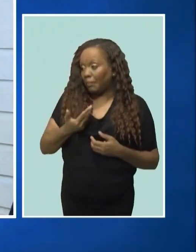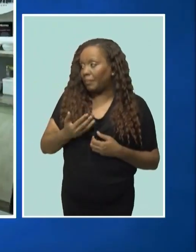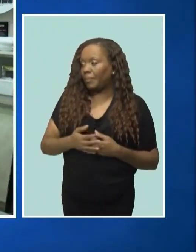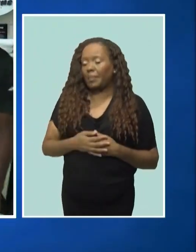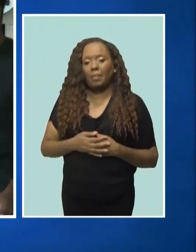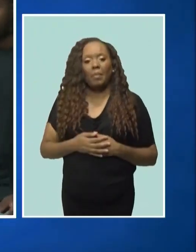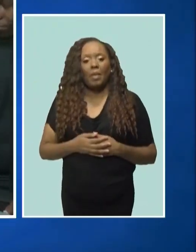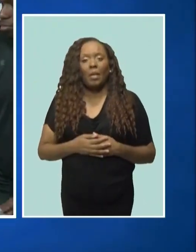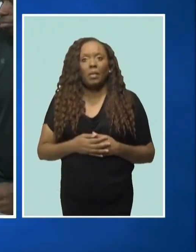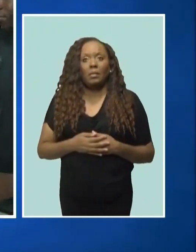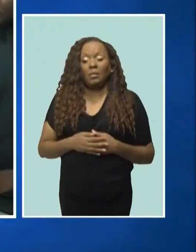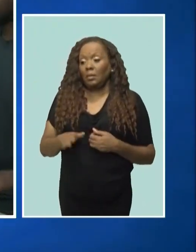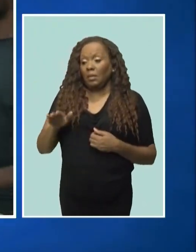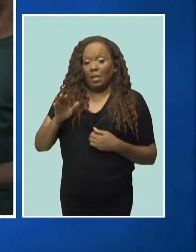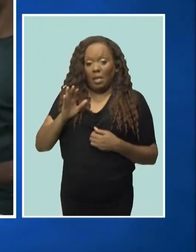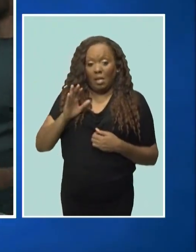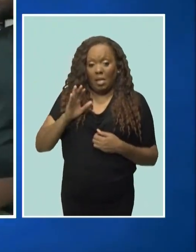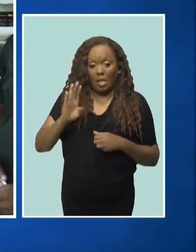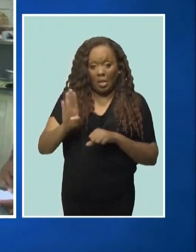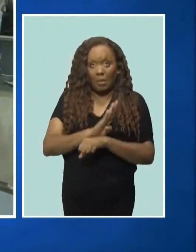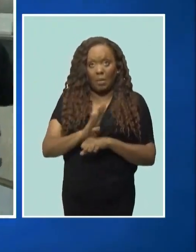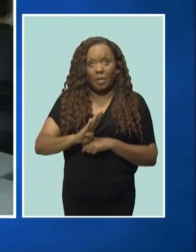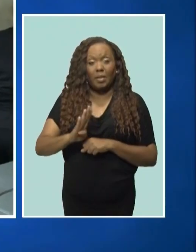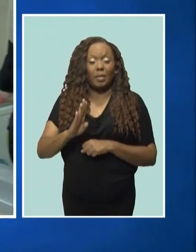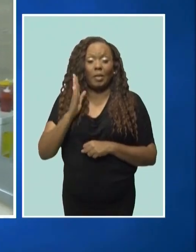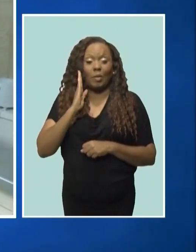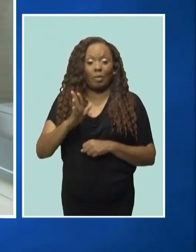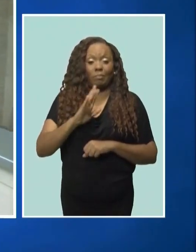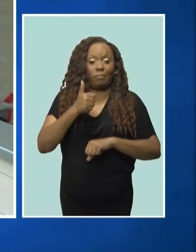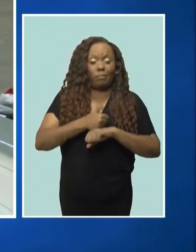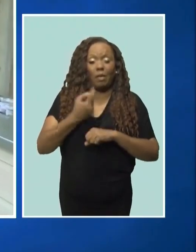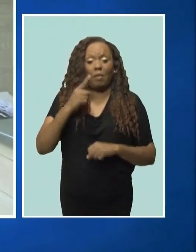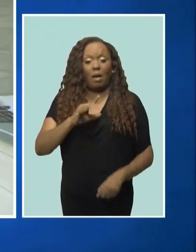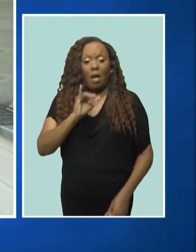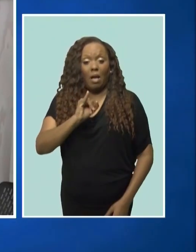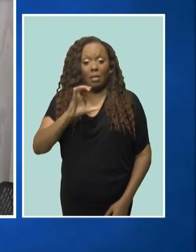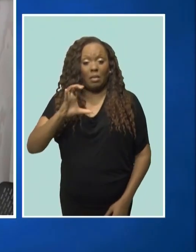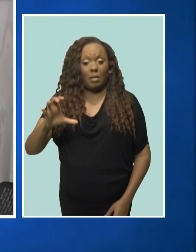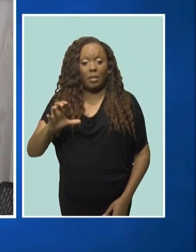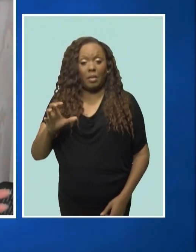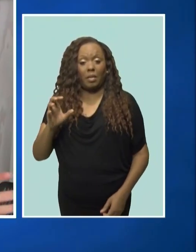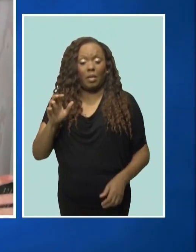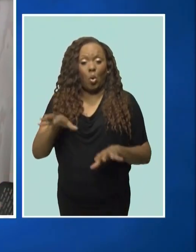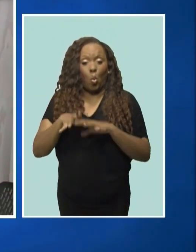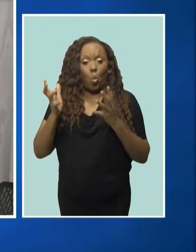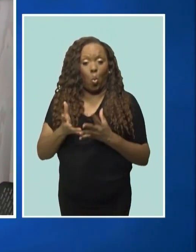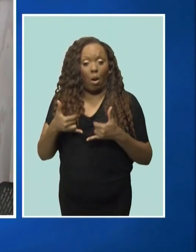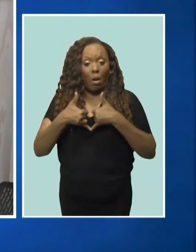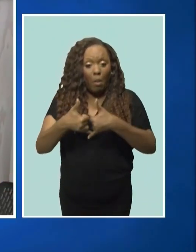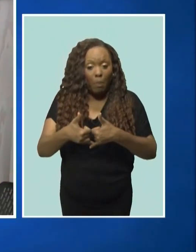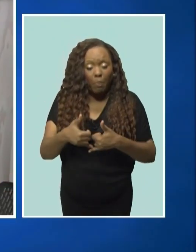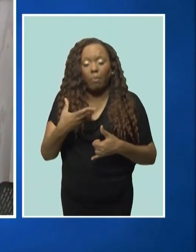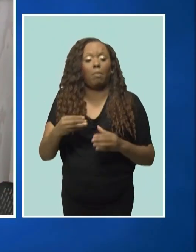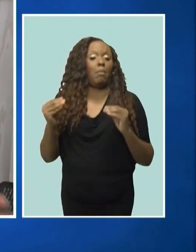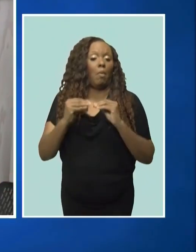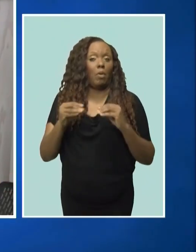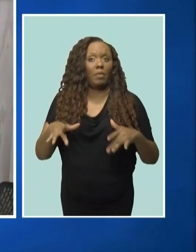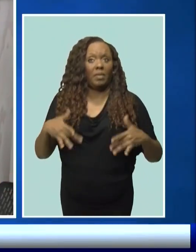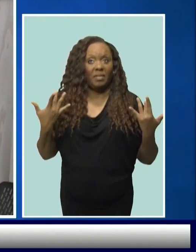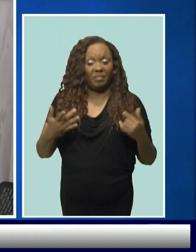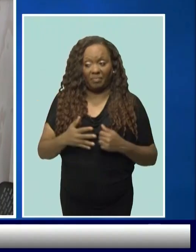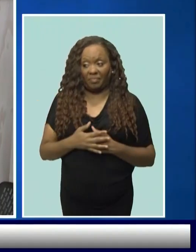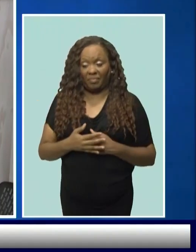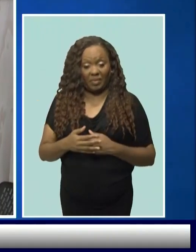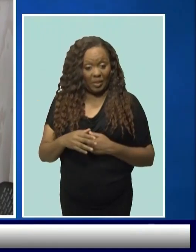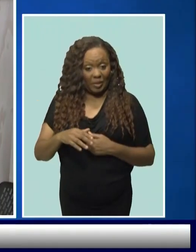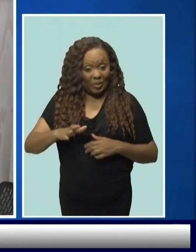to be one of the stops for the ICC T20 World Cup and beyond. I encourage people that if you've not tried it